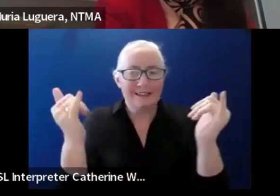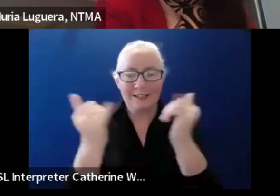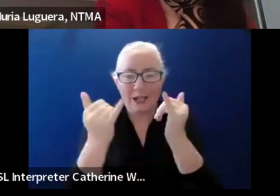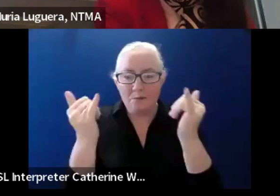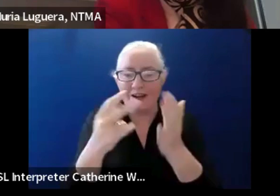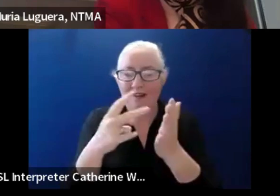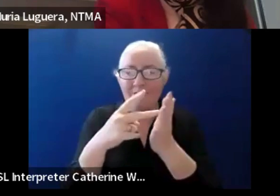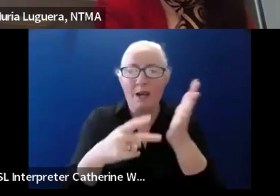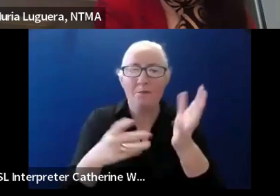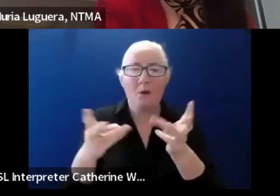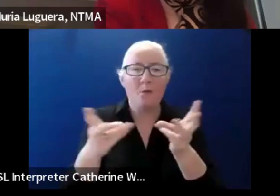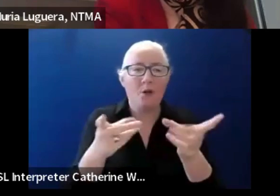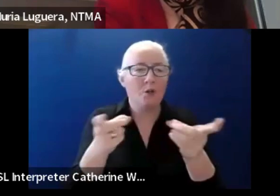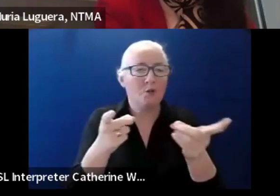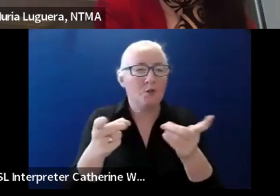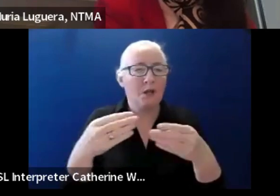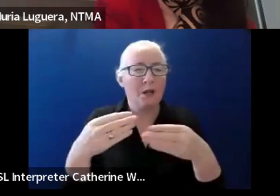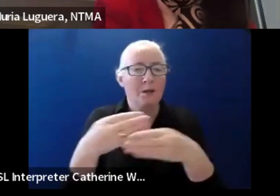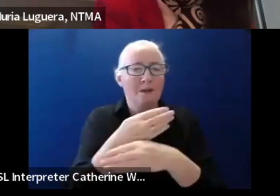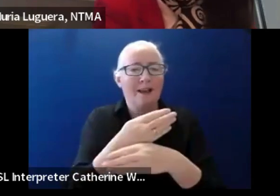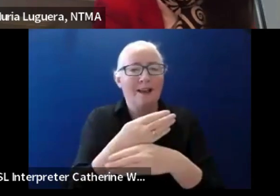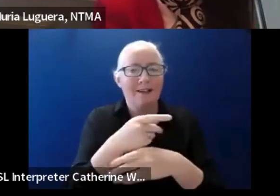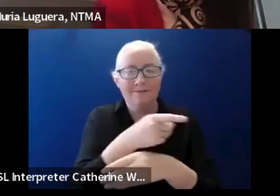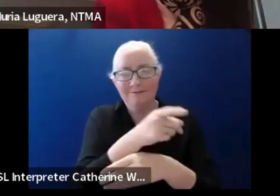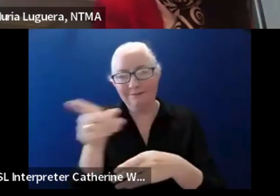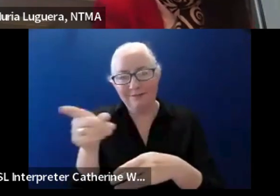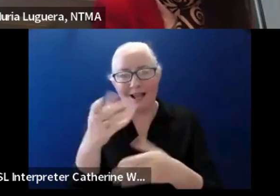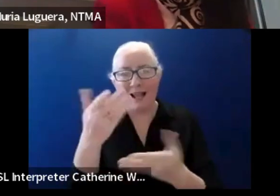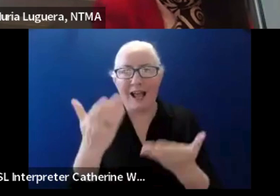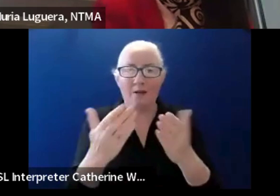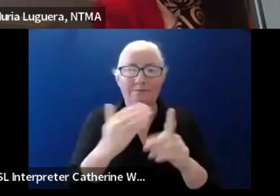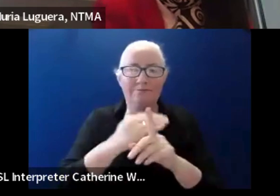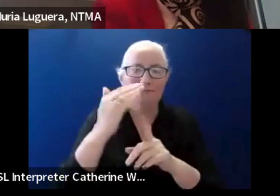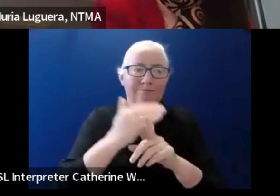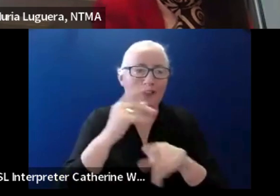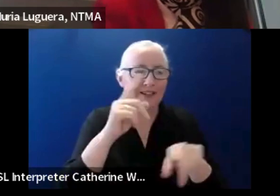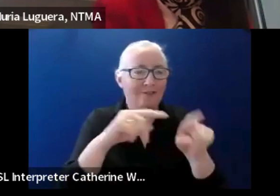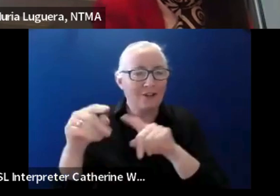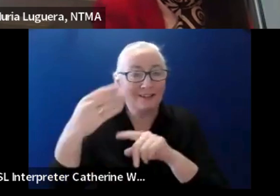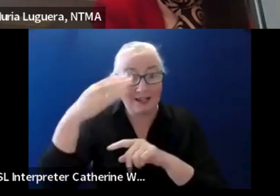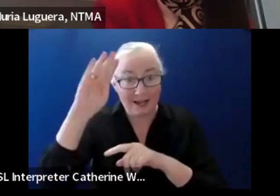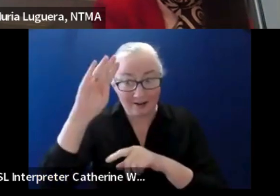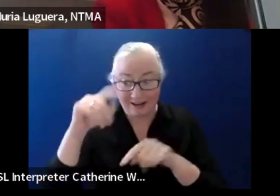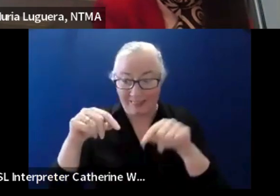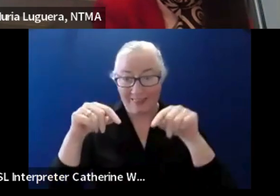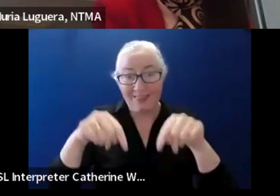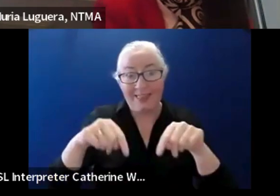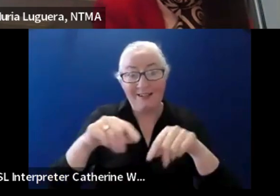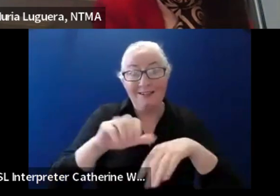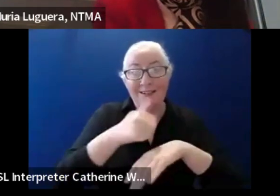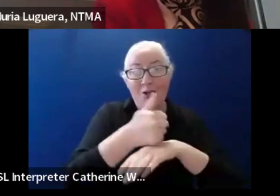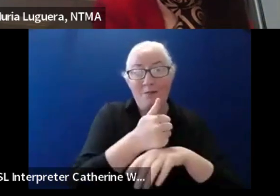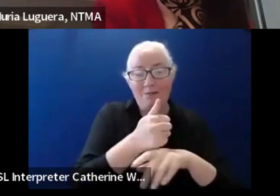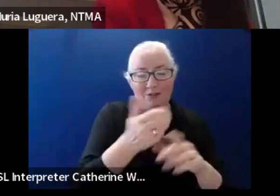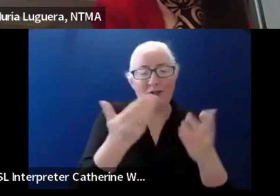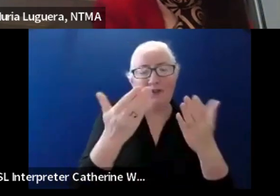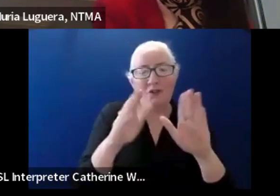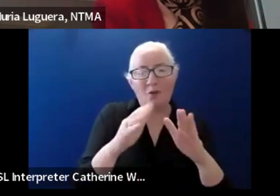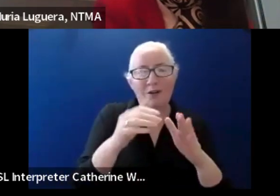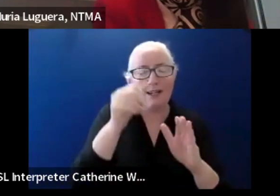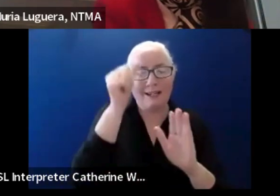the valuable work being done to progress diversity and inclusion in Ireland. This webinar series has been devised to share the insights